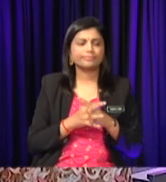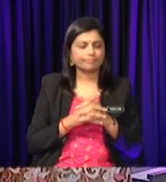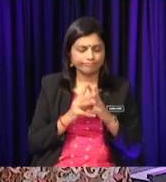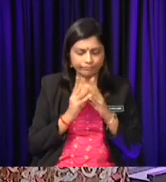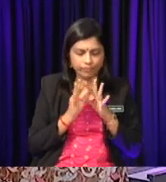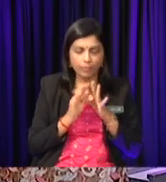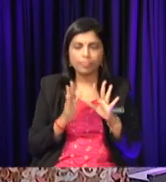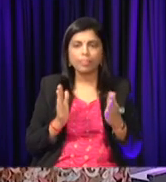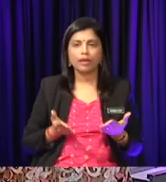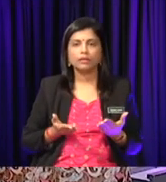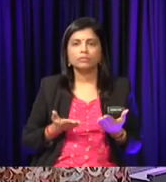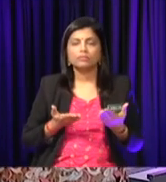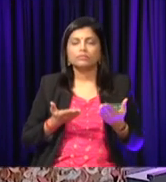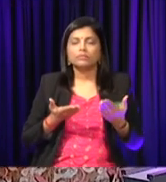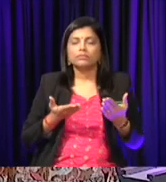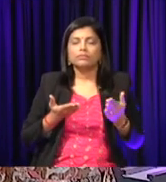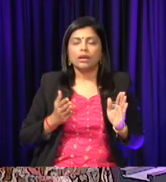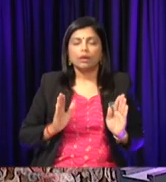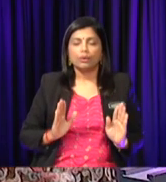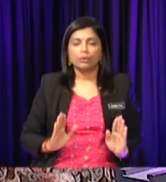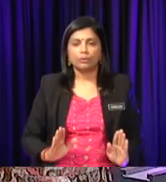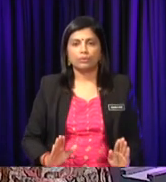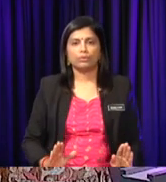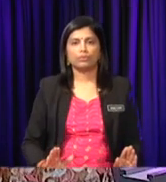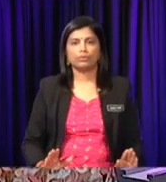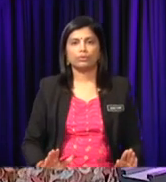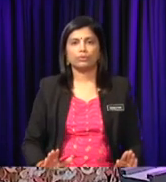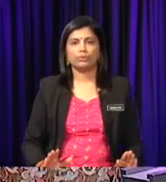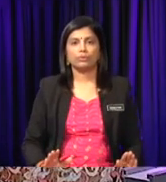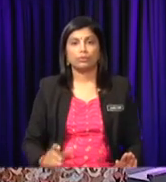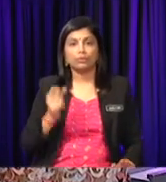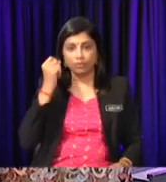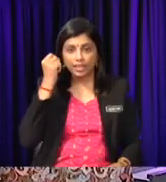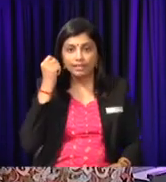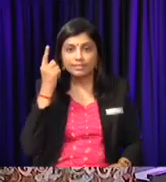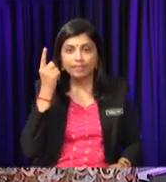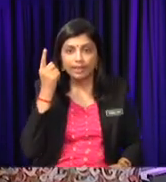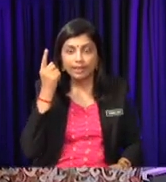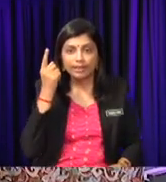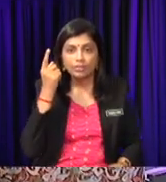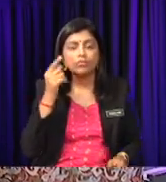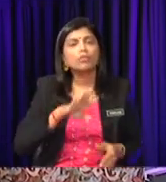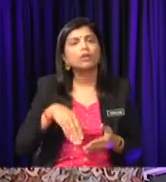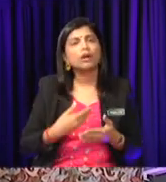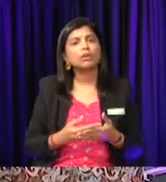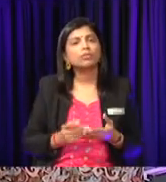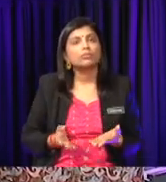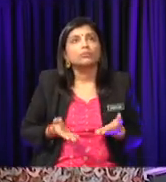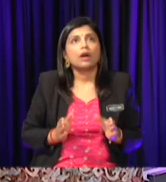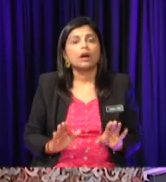da-da-da-da. So just keep a good pace. That's why it's very important that you practice because